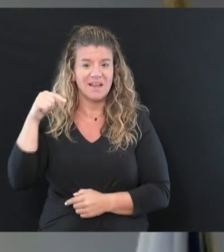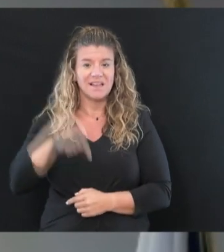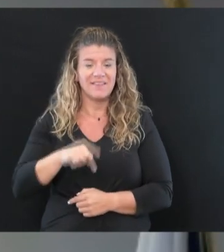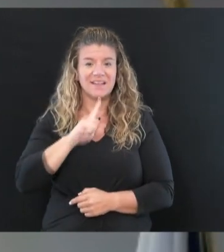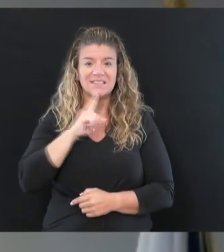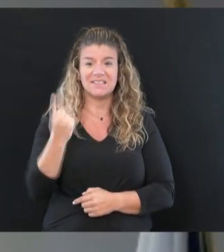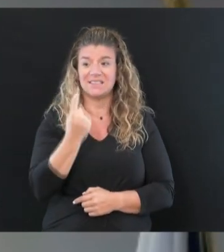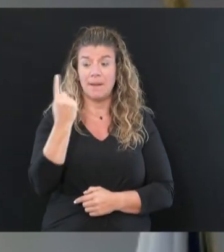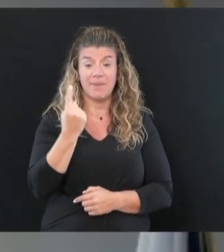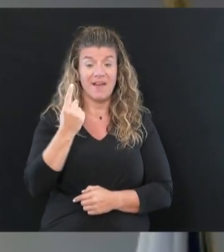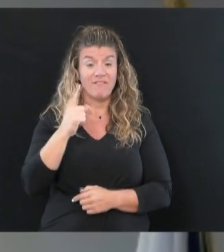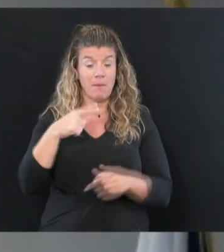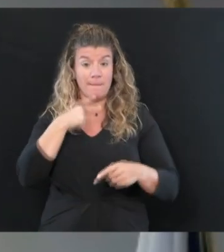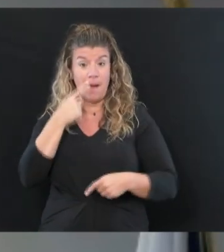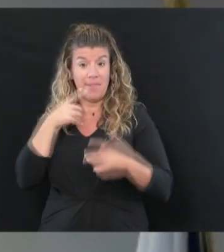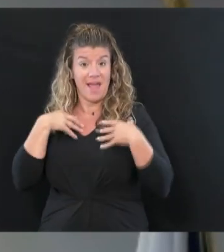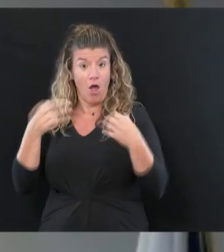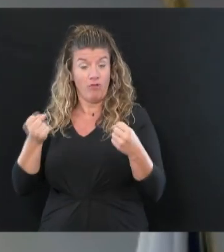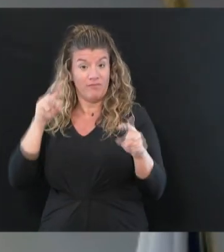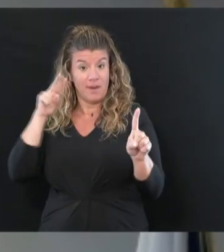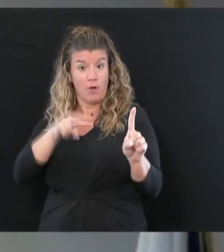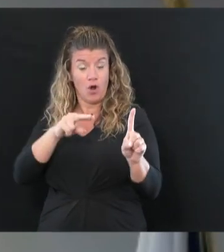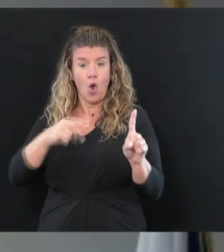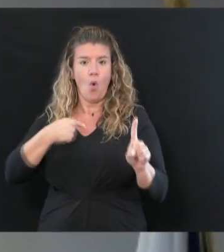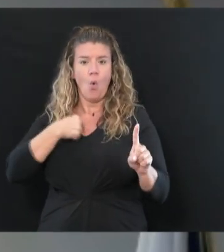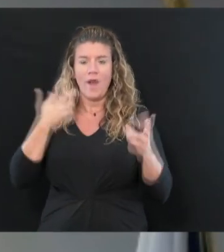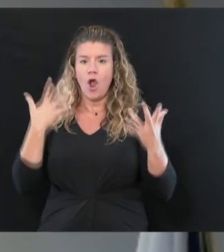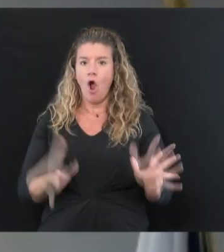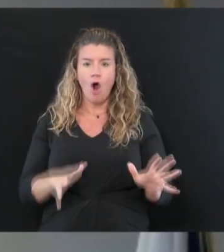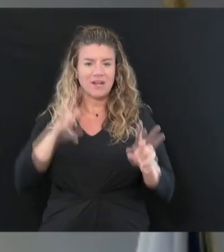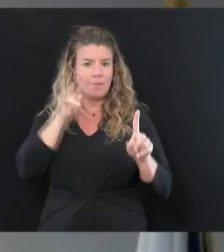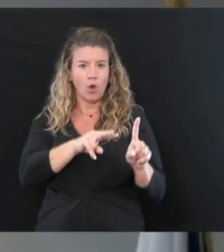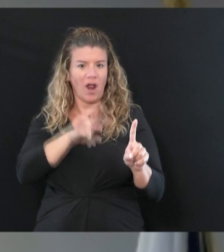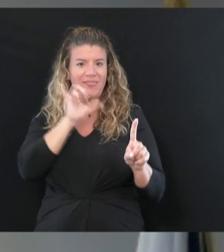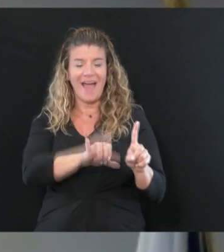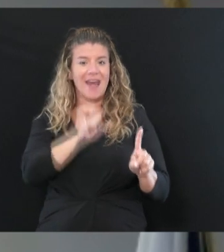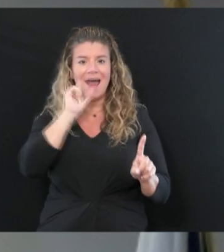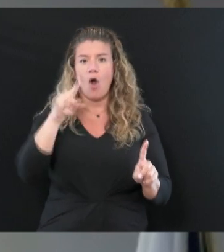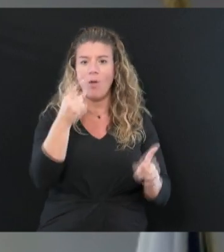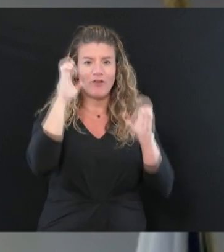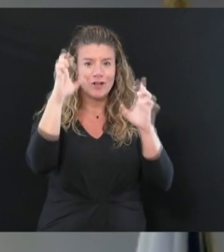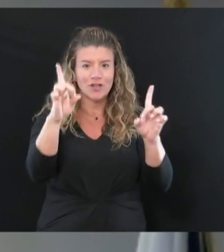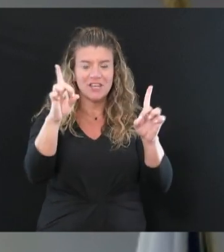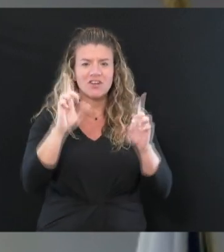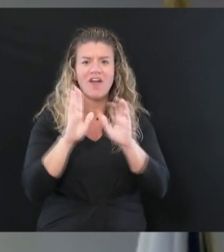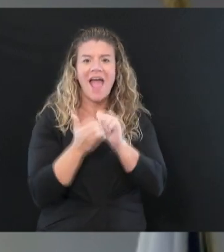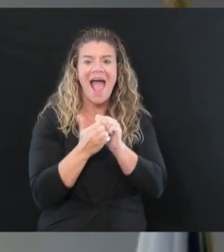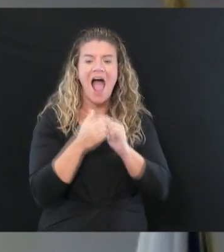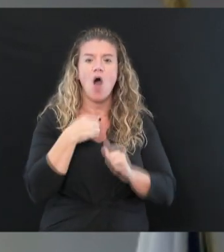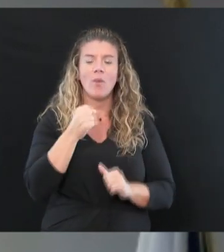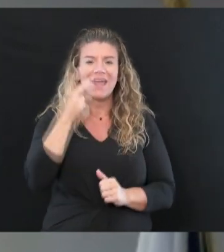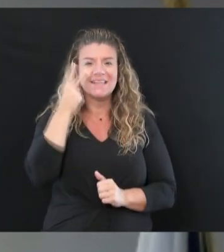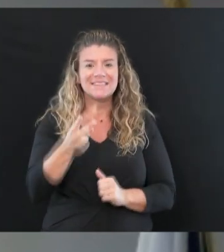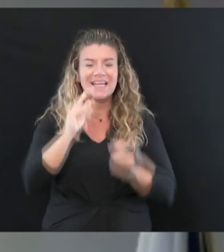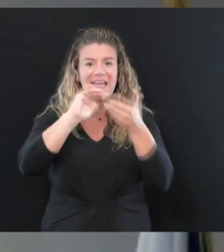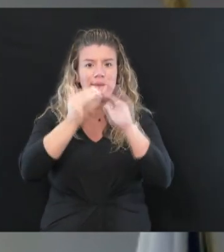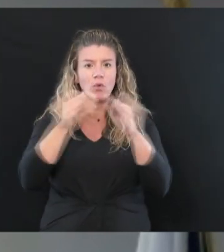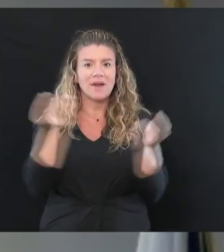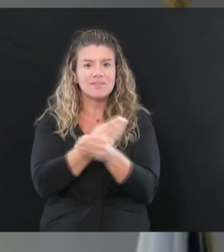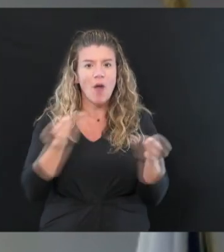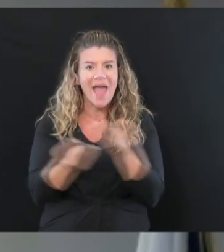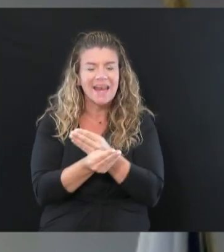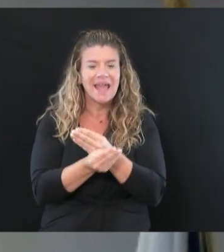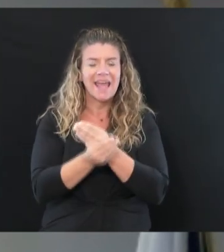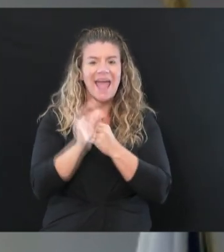that, from a public health standpoint, we began looking at not just for education, but for how we look at community spread and how we make